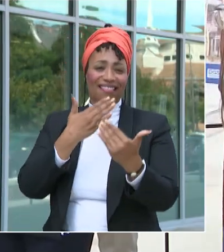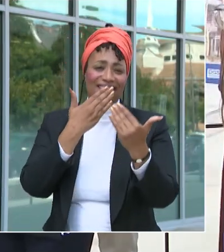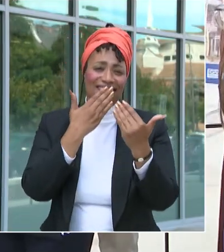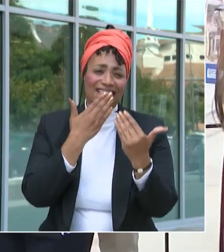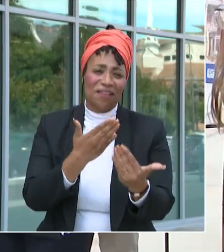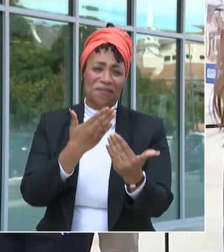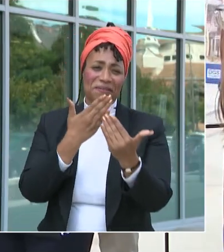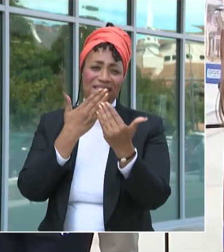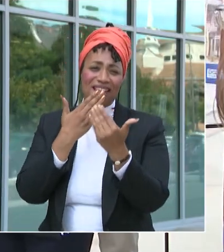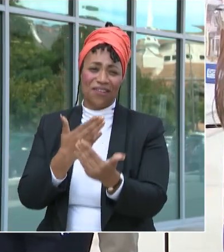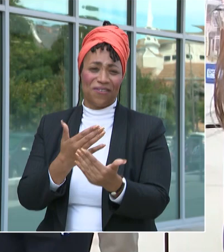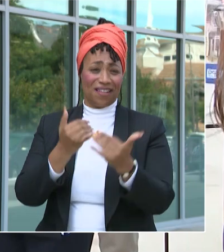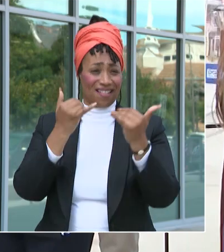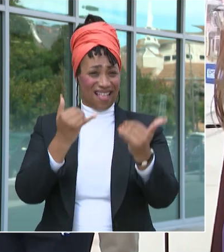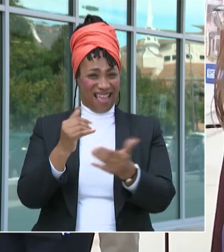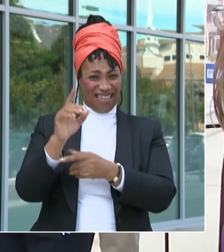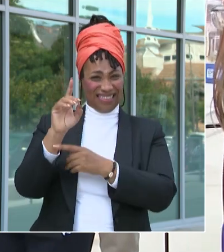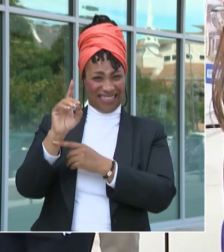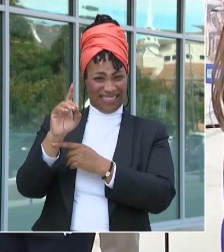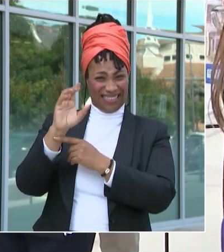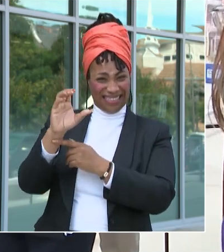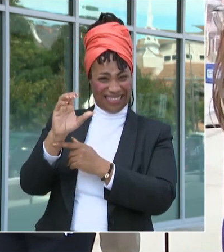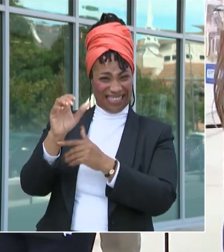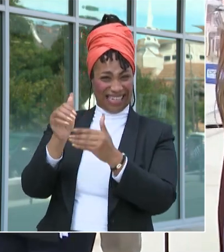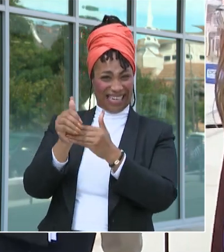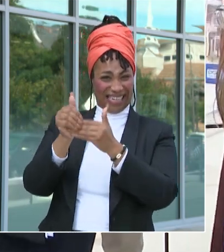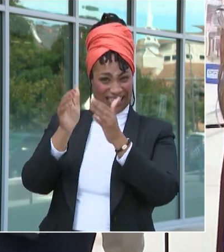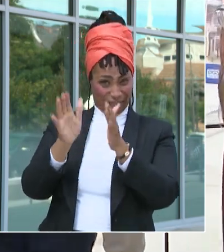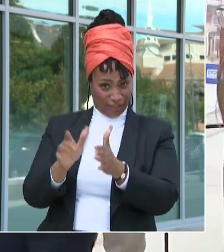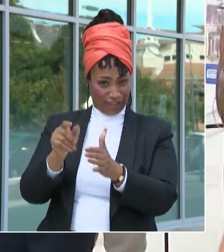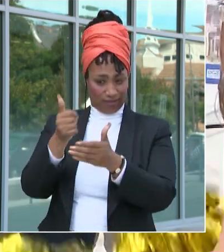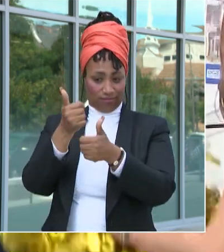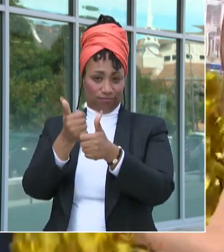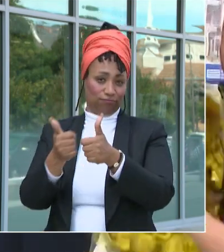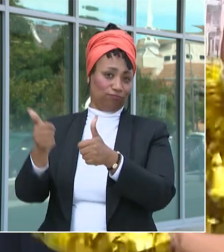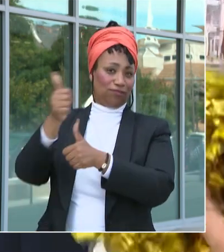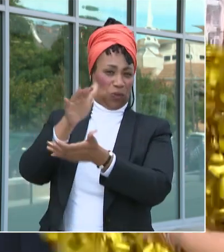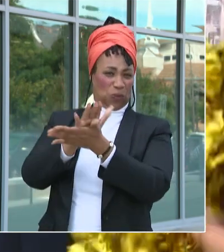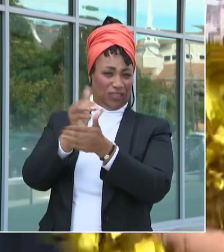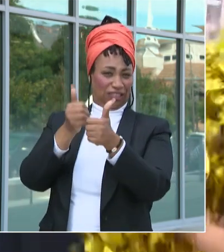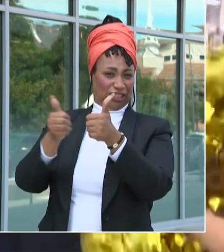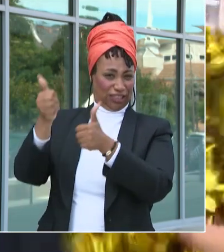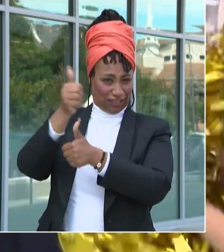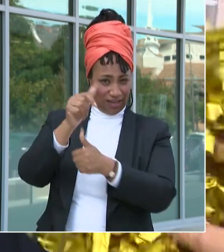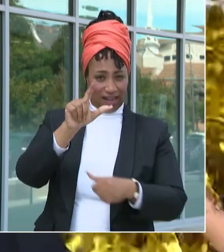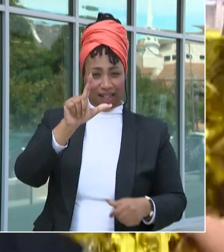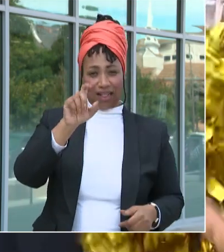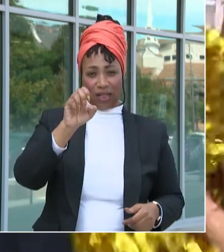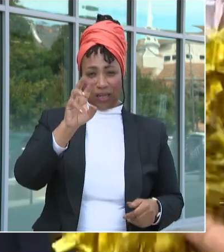Public Schools Chancellor, Dr. Louis D. Furby.